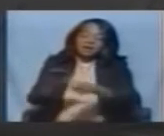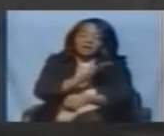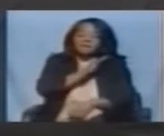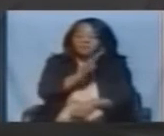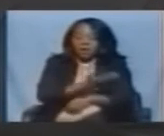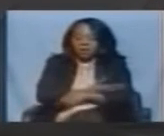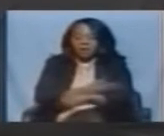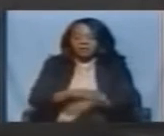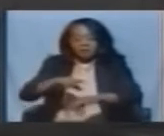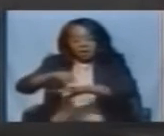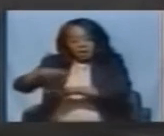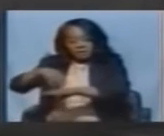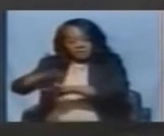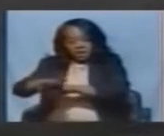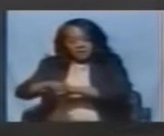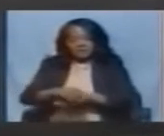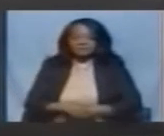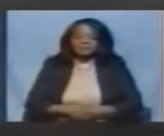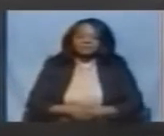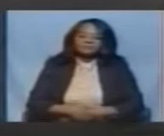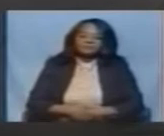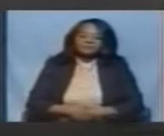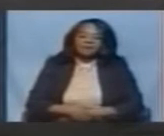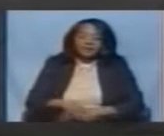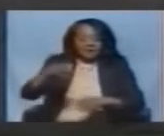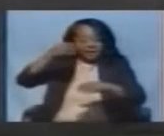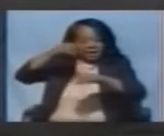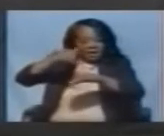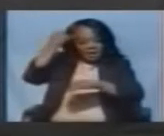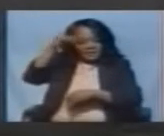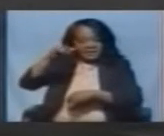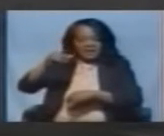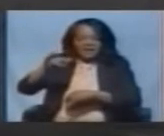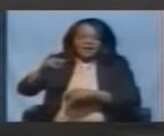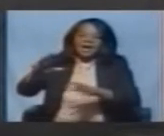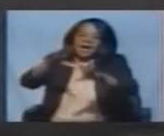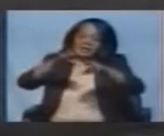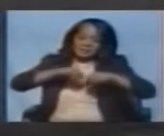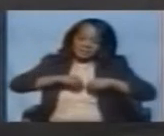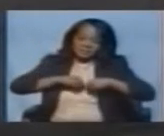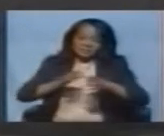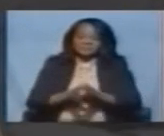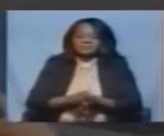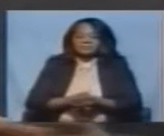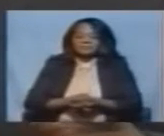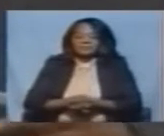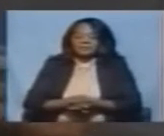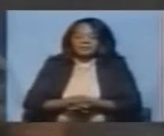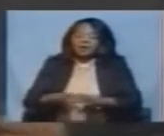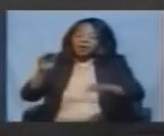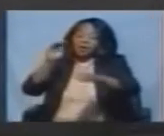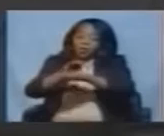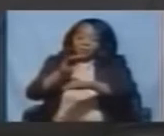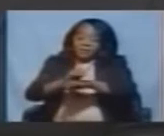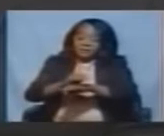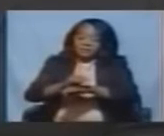to actually advise and be endeavors be taken up in this organization. So concluding my comment in this, yes,